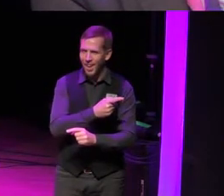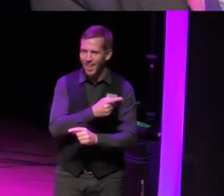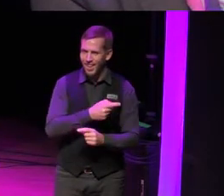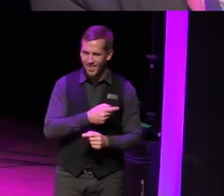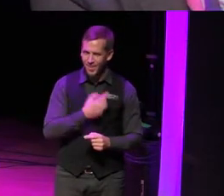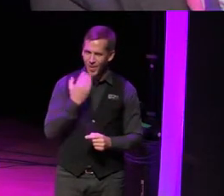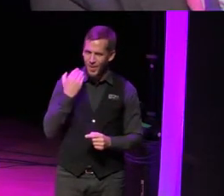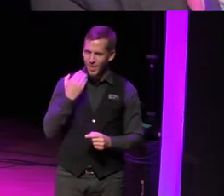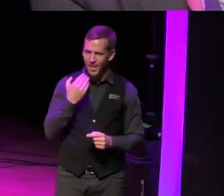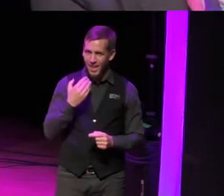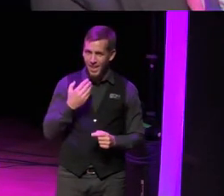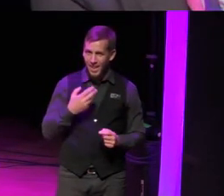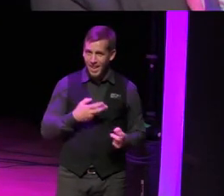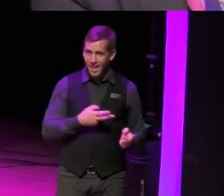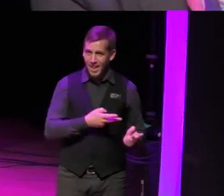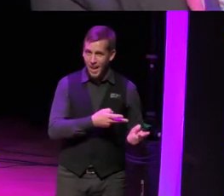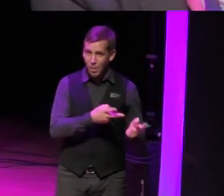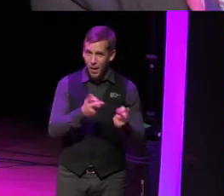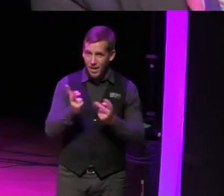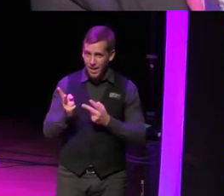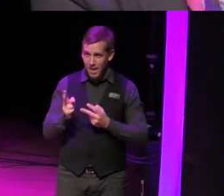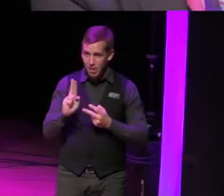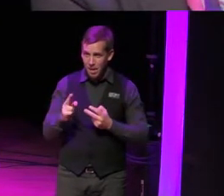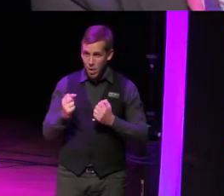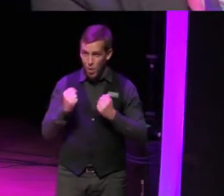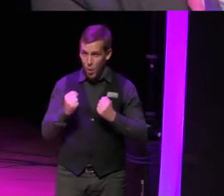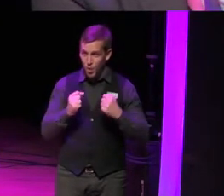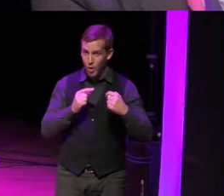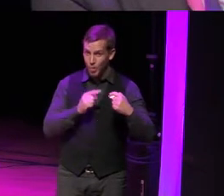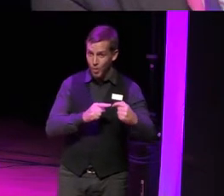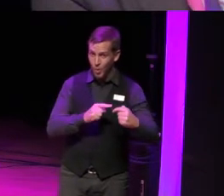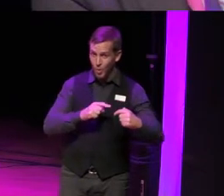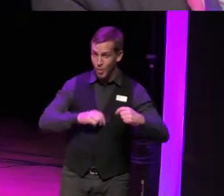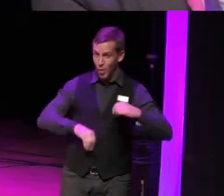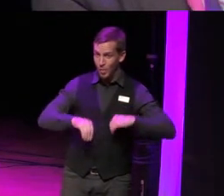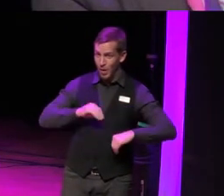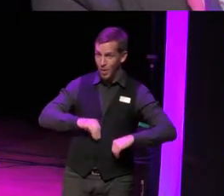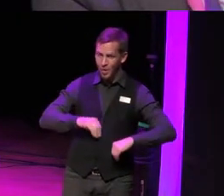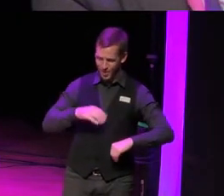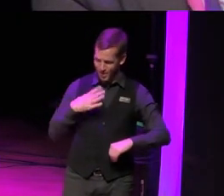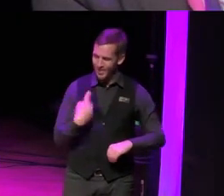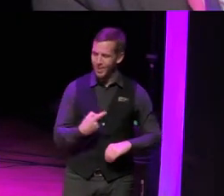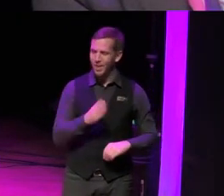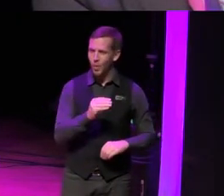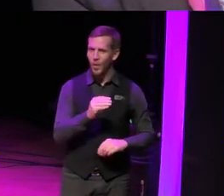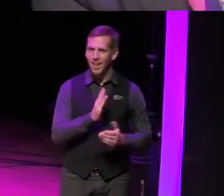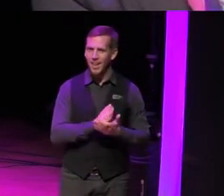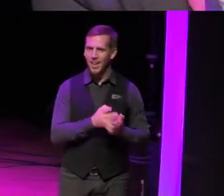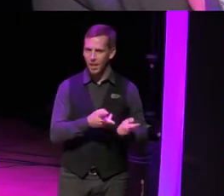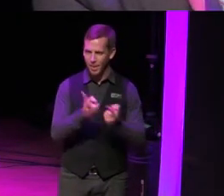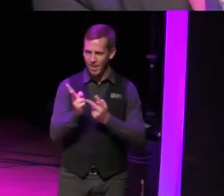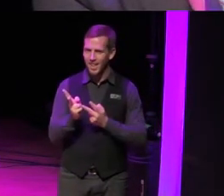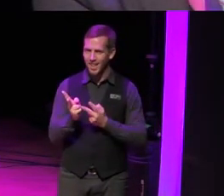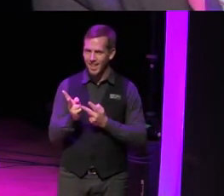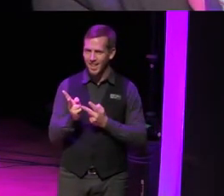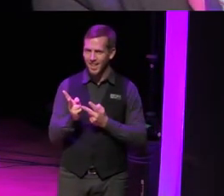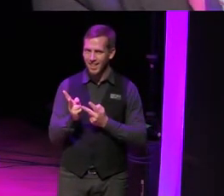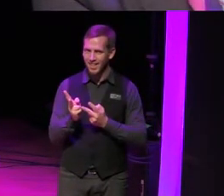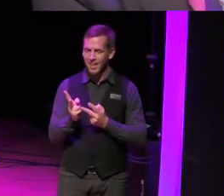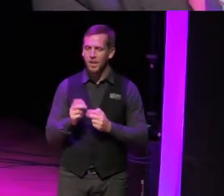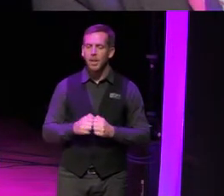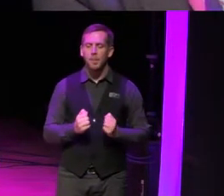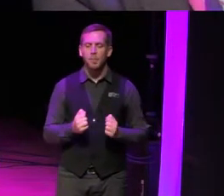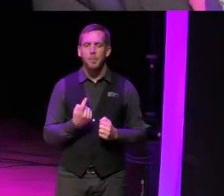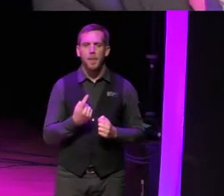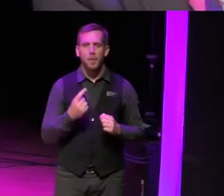democracy is a threat to corruption. And that is when we have true democracy as was originally conceived. Part